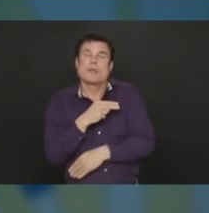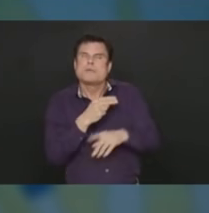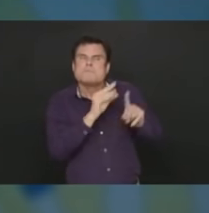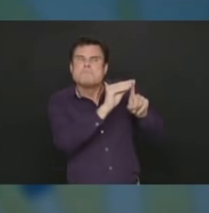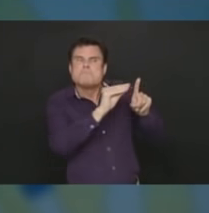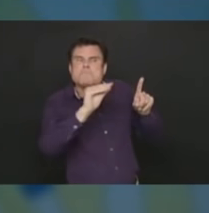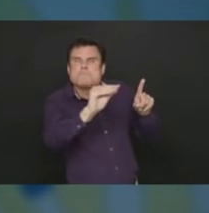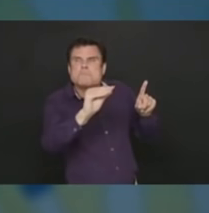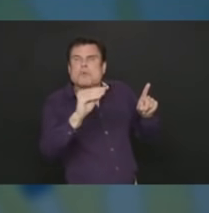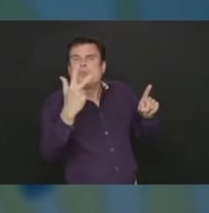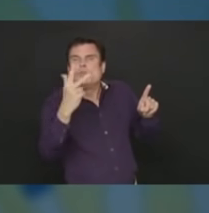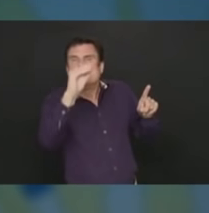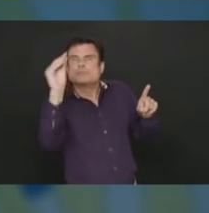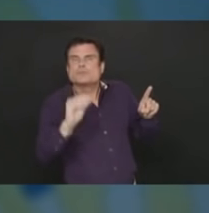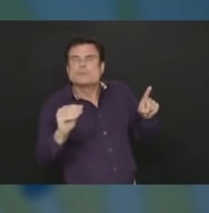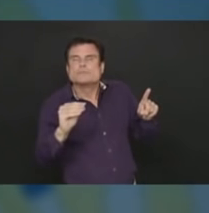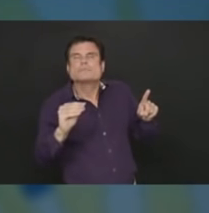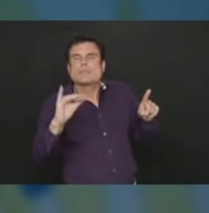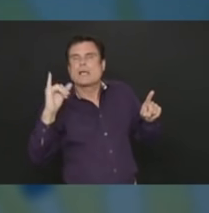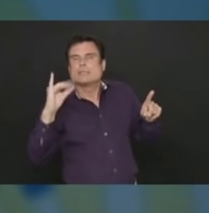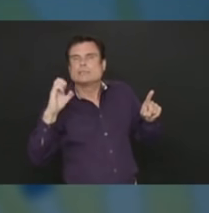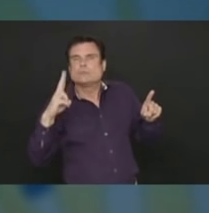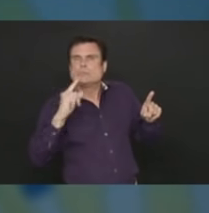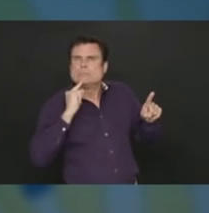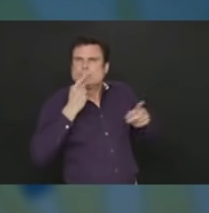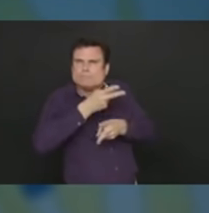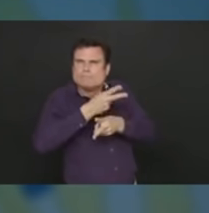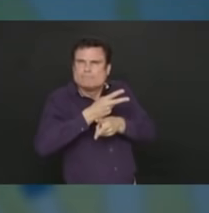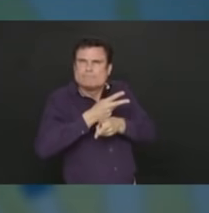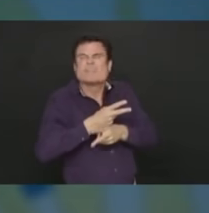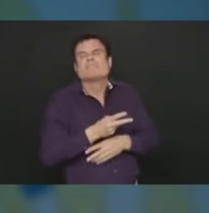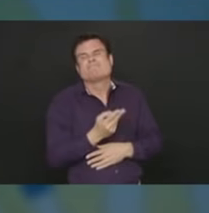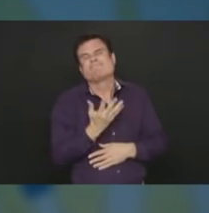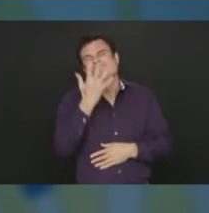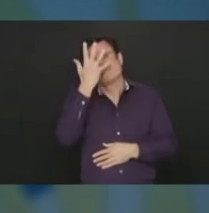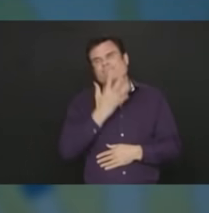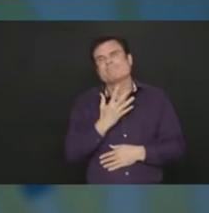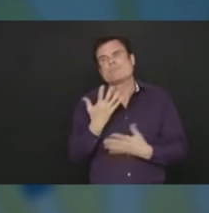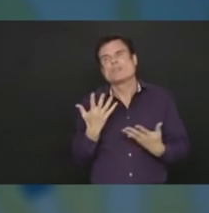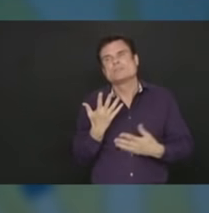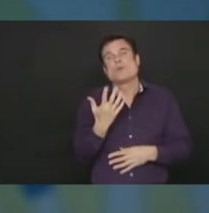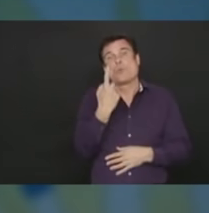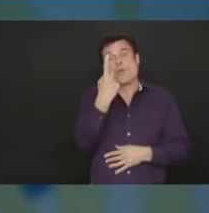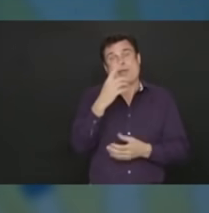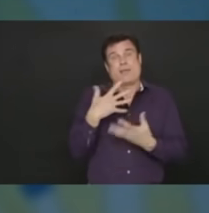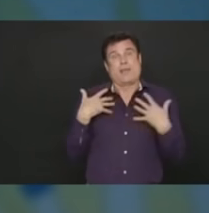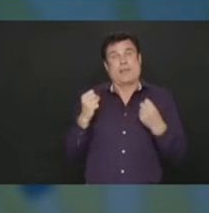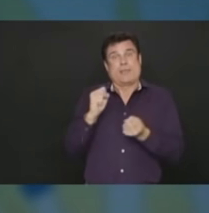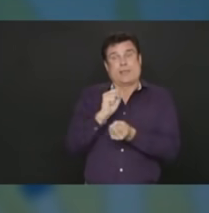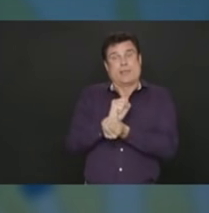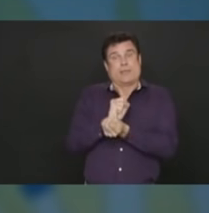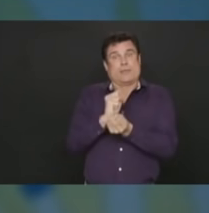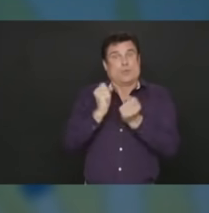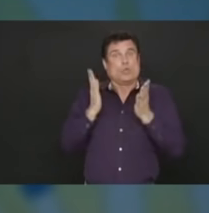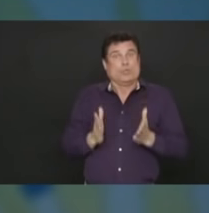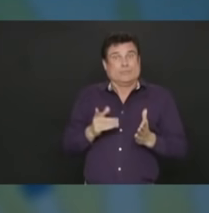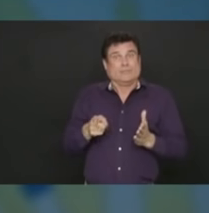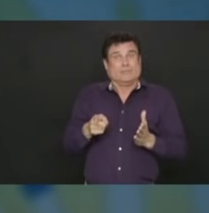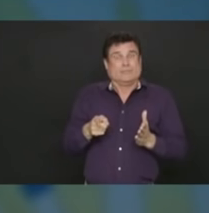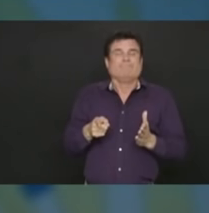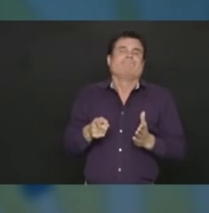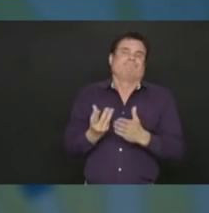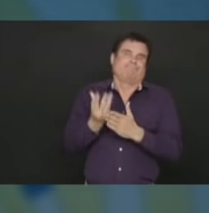group, and were mostly younger and female, and did very well, and had milder